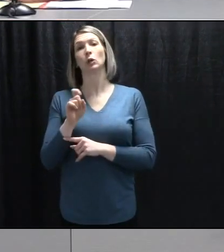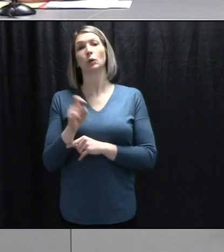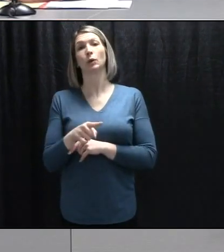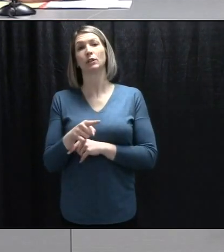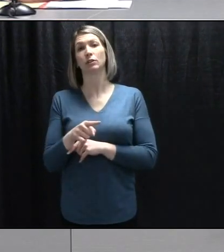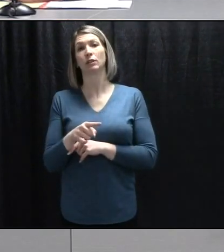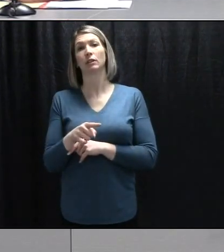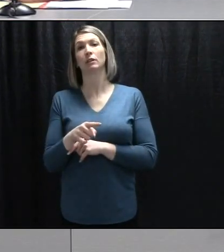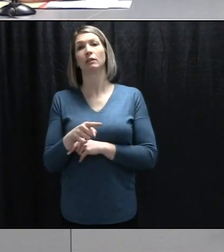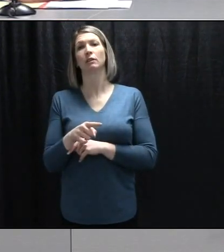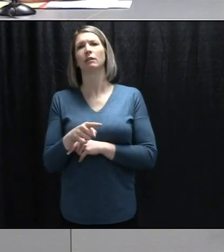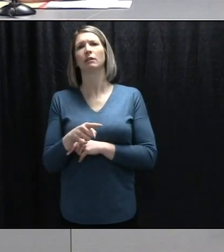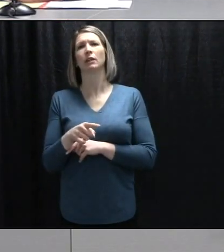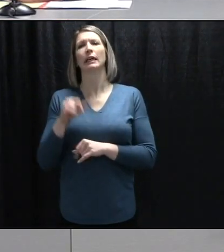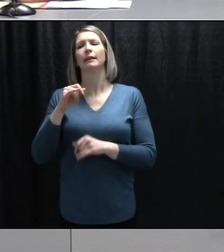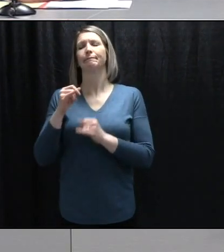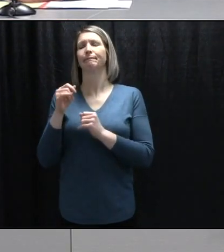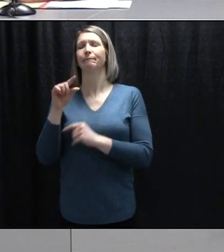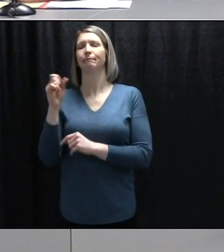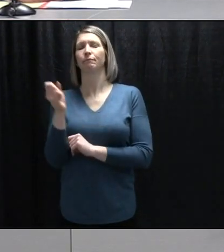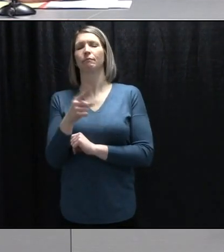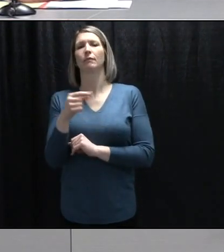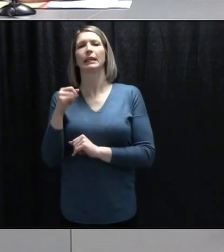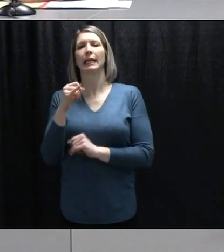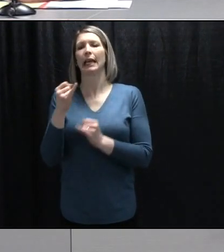Drew Brown of The Independent. Please go ahead.